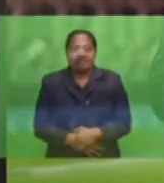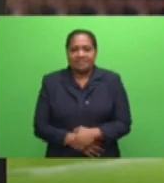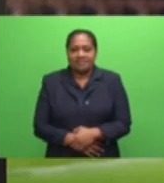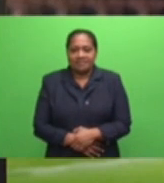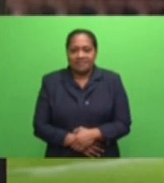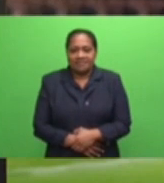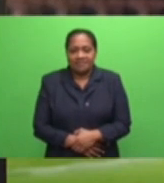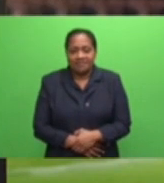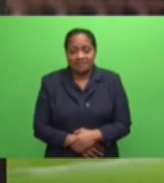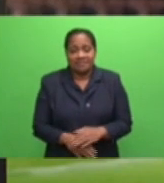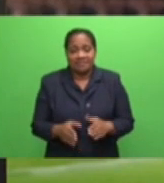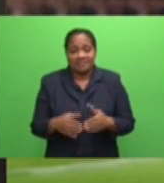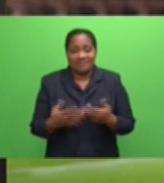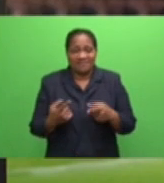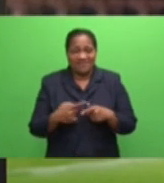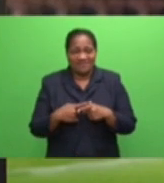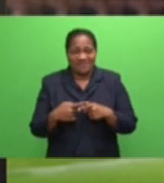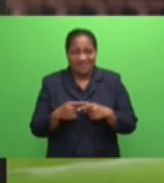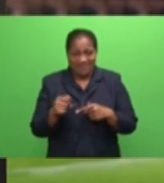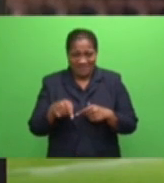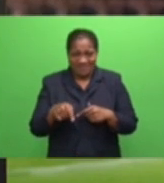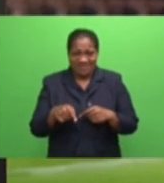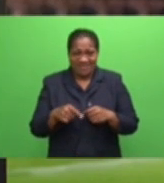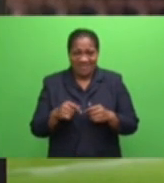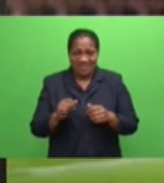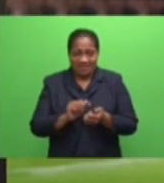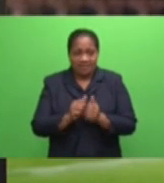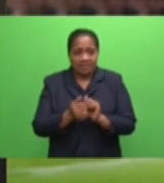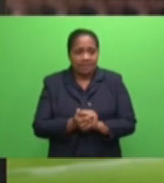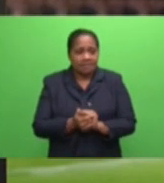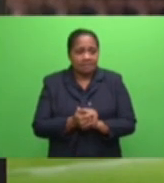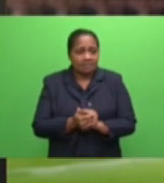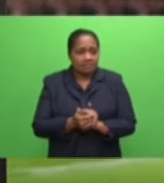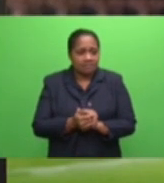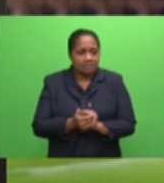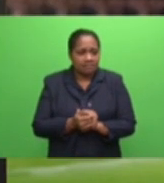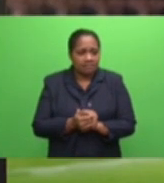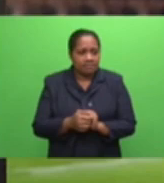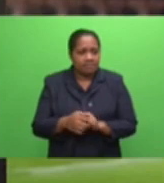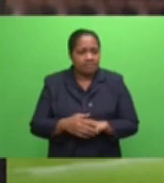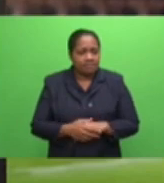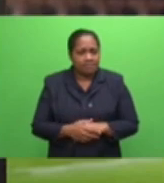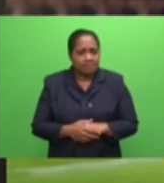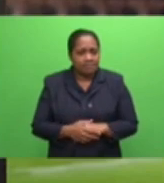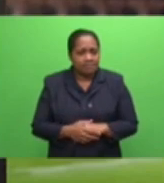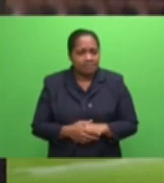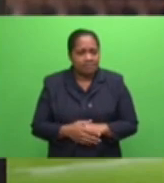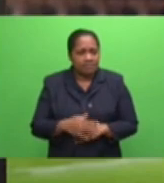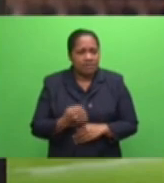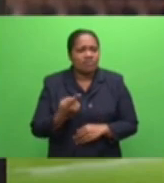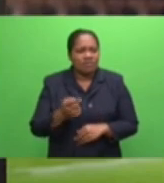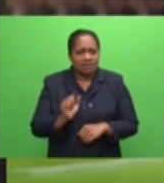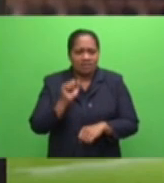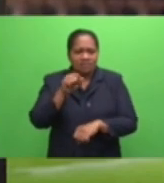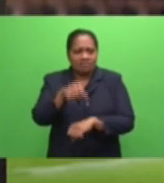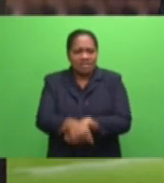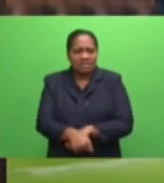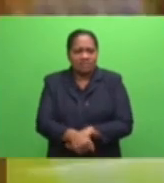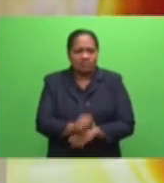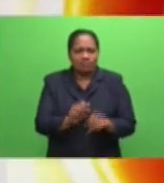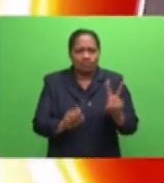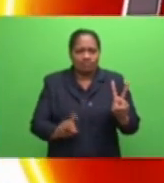morning. In other English Premier League games today, Arsenal drew 1-1 with Leicester and Watford beat Norwich 2-1.